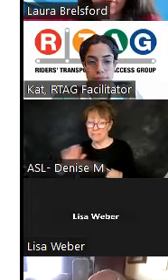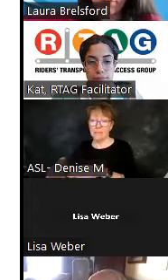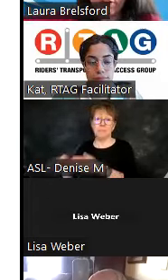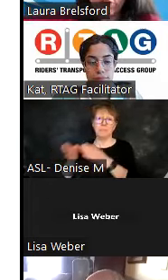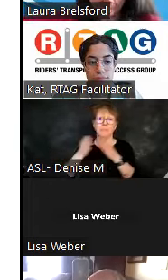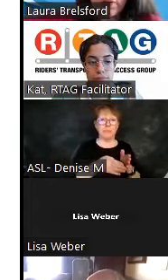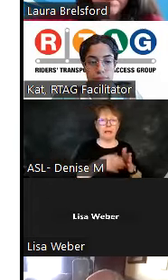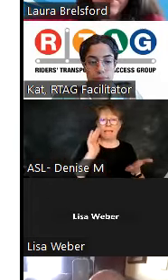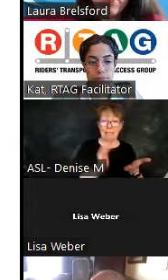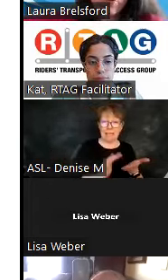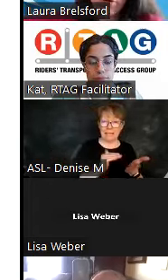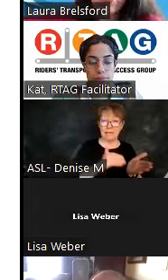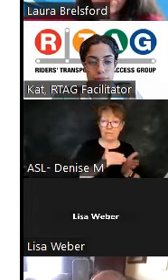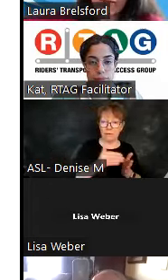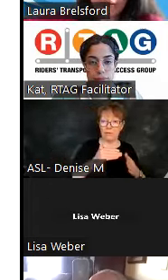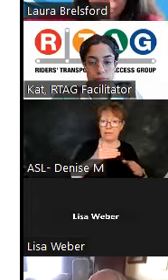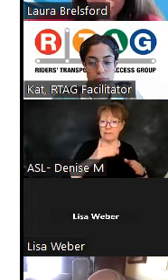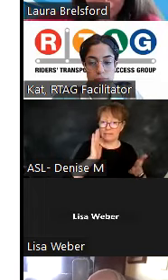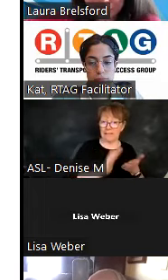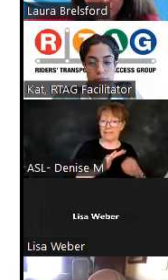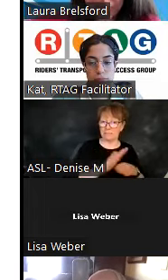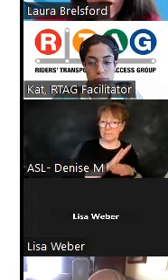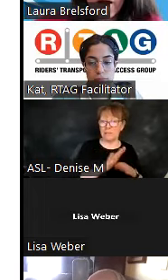partial coverage throughout the week.